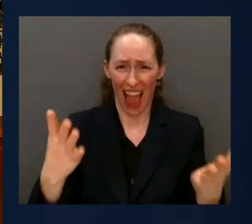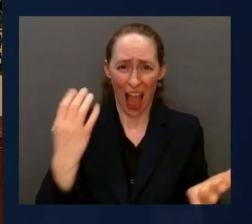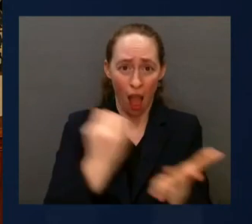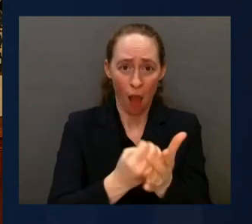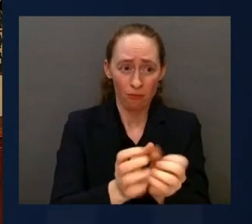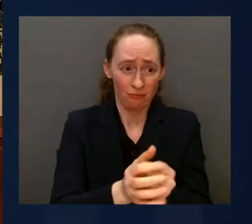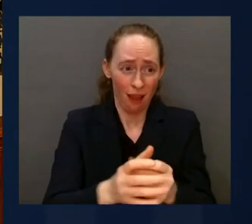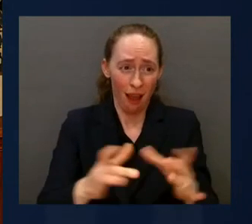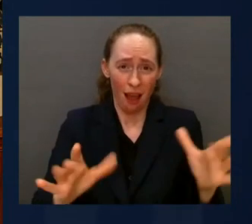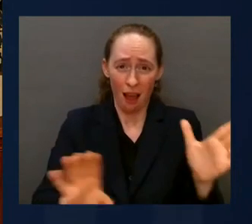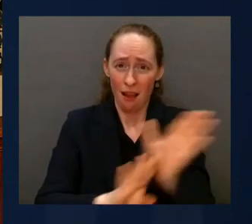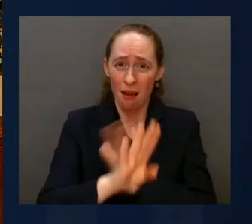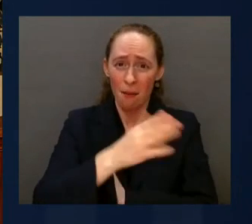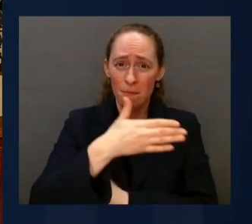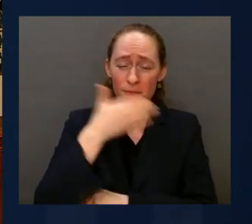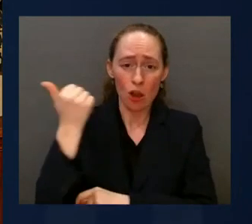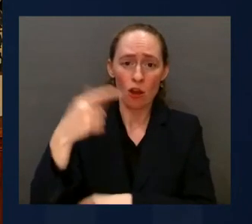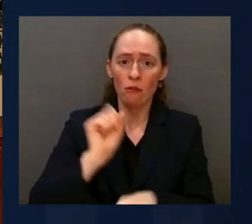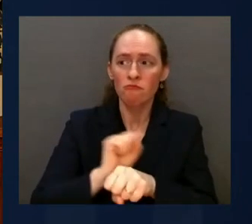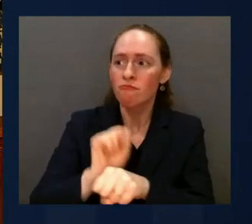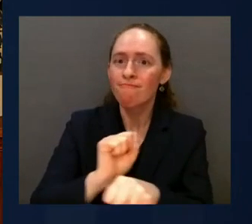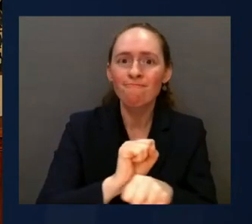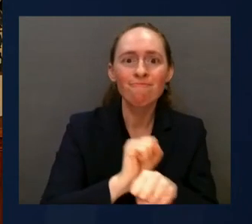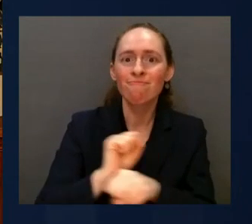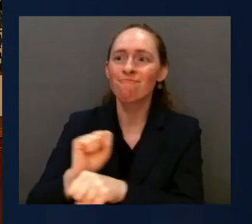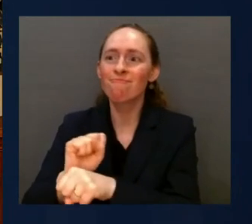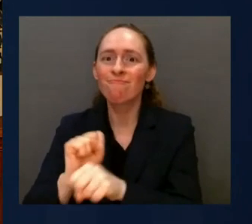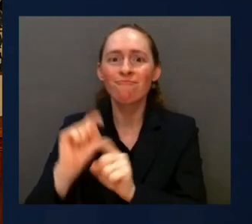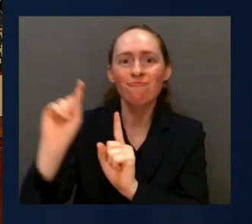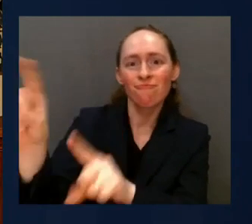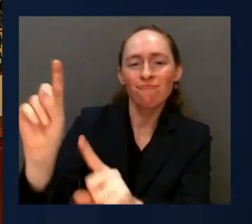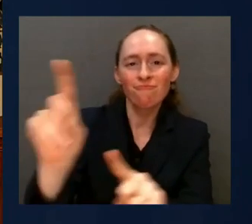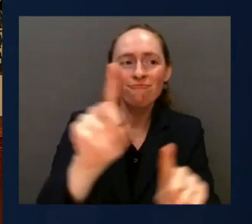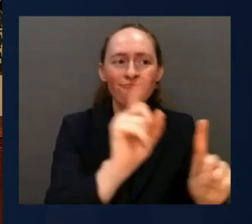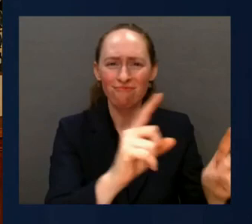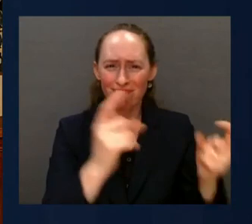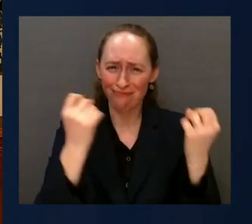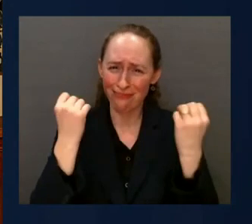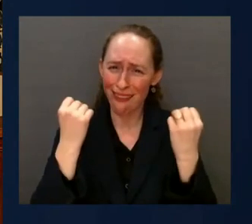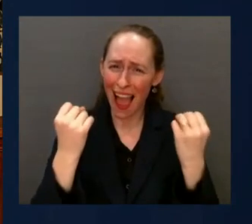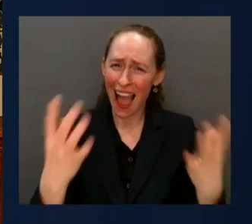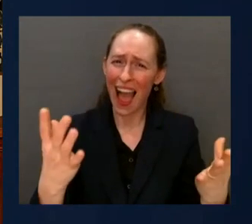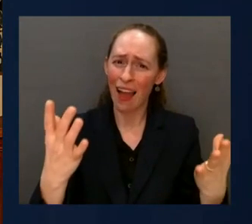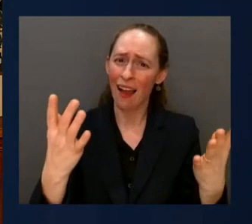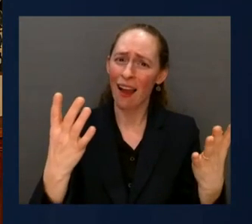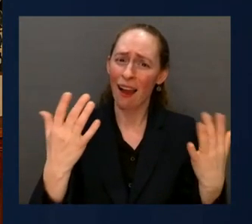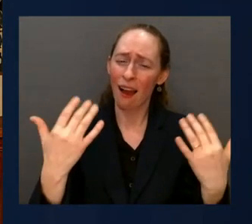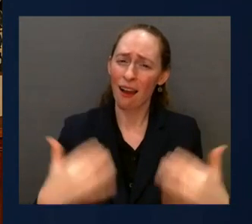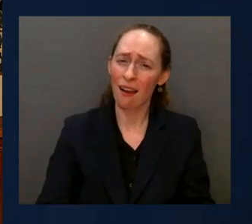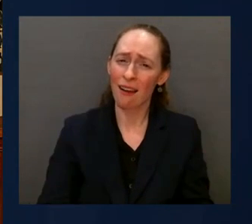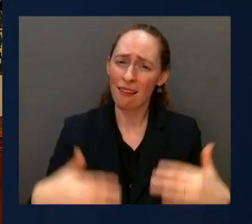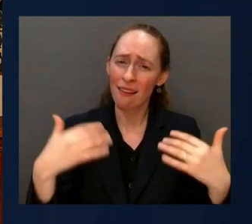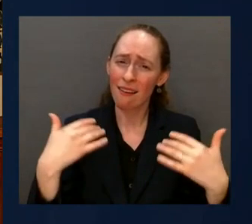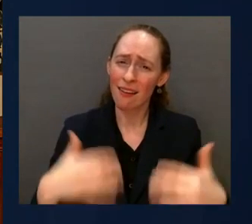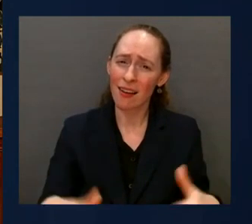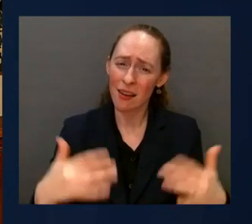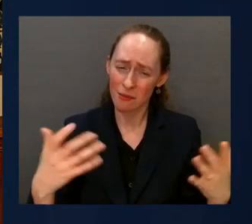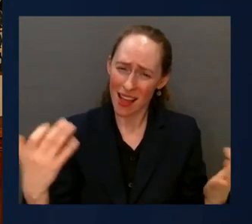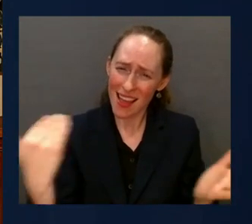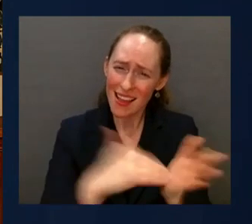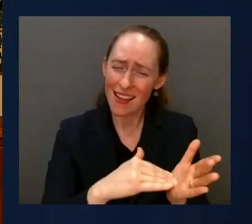and get more families access to affordable, quality housing. Let's get seniors who want to stay in their homes the care they need to do